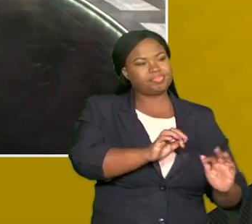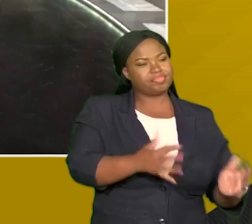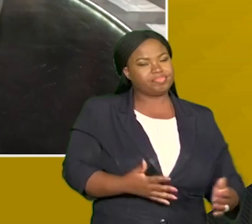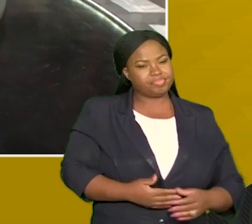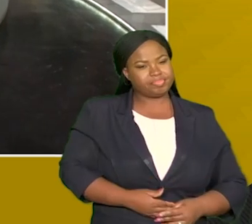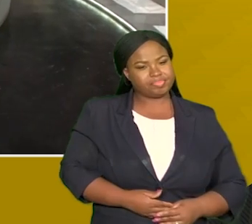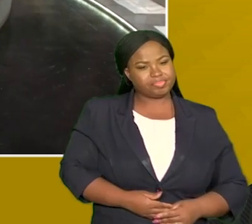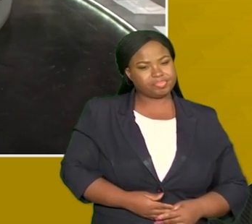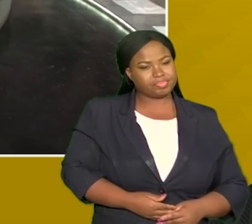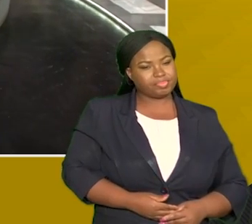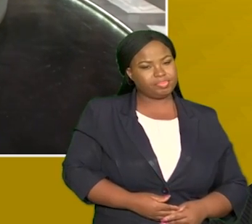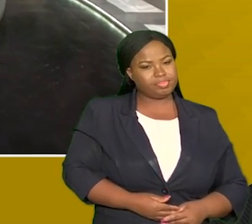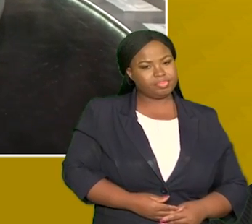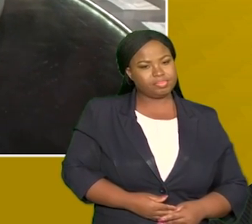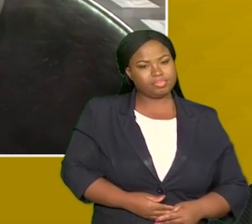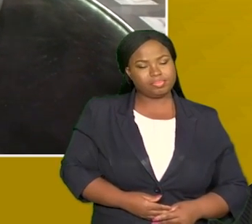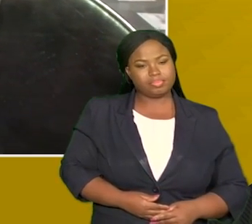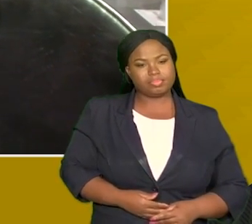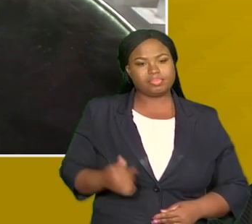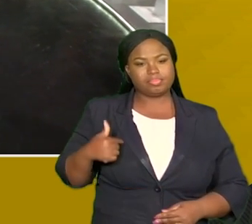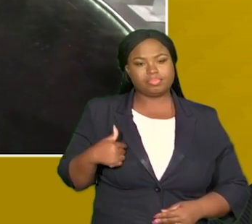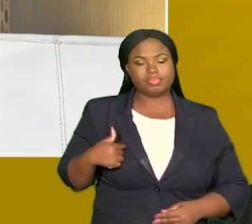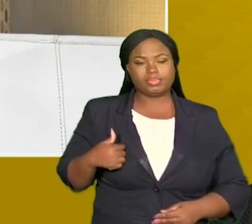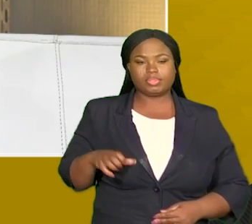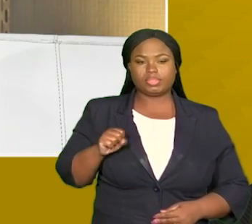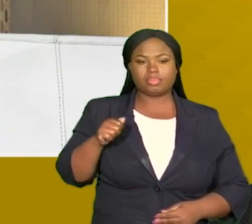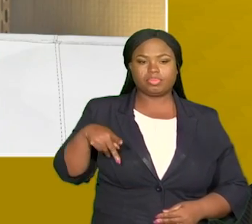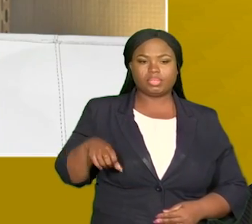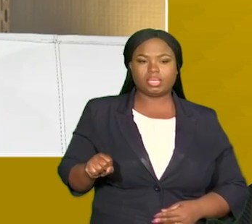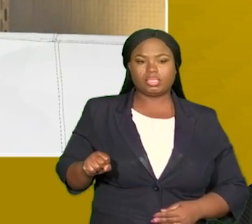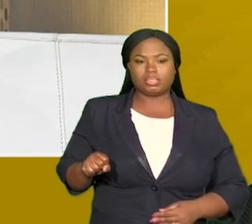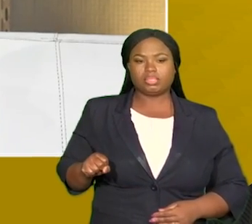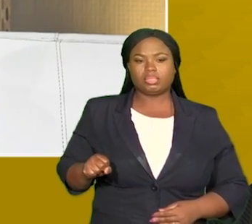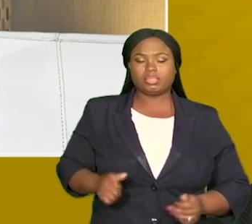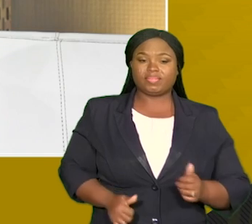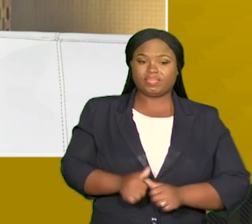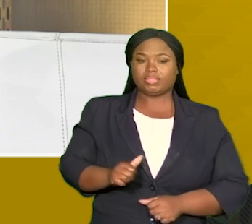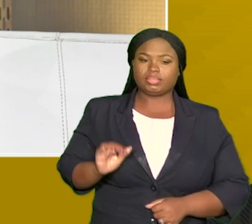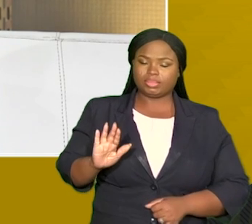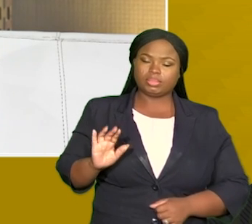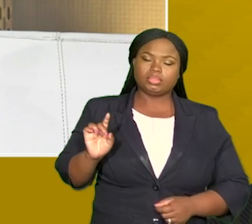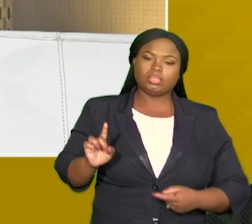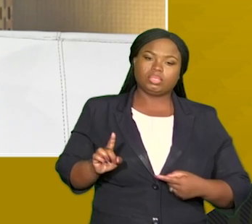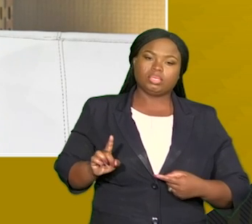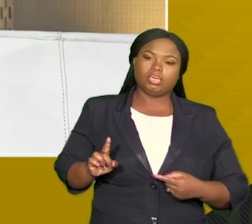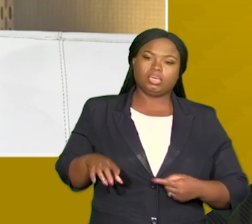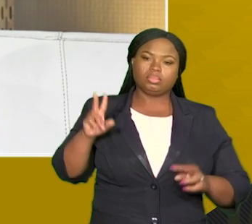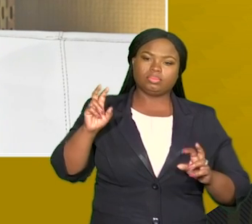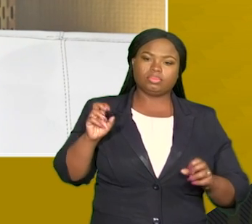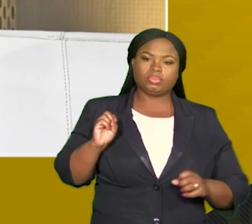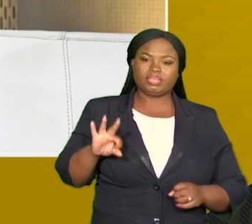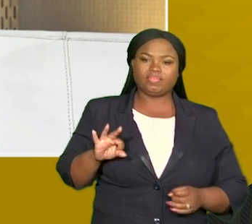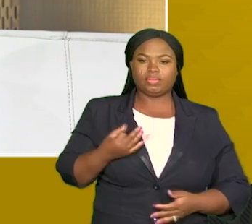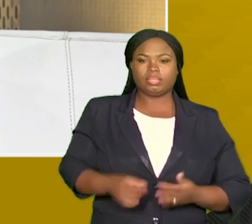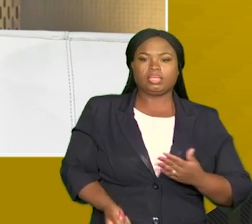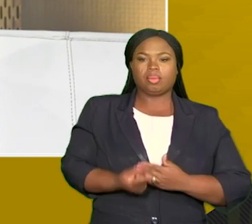the union step in to assist them? Okay, I just want to speak to what the SAPS has got in place. Firstly, I think with the case where you are injured at